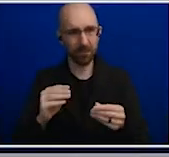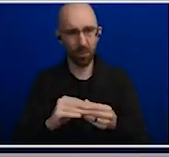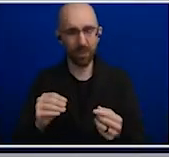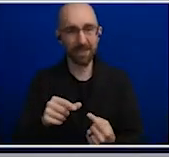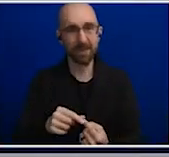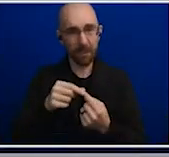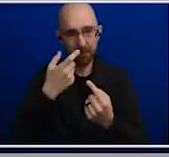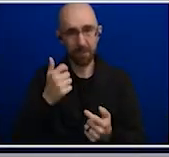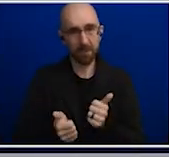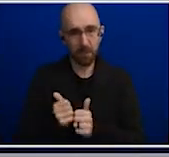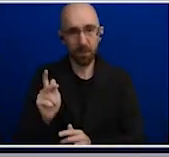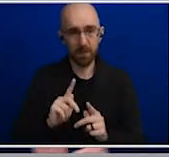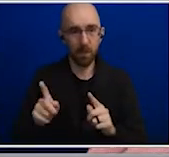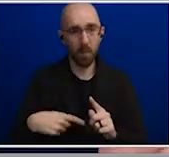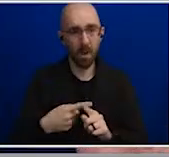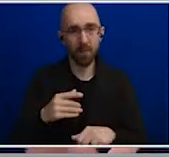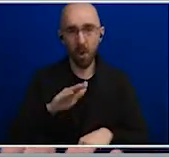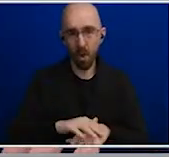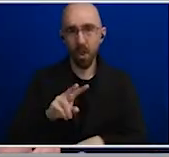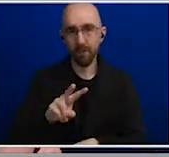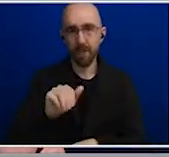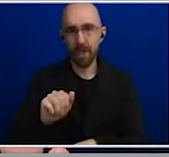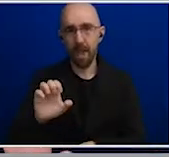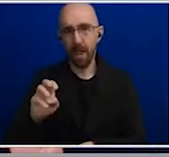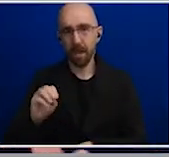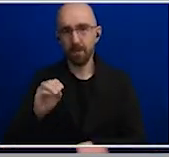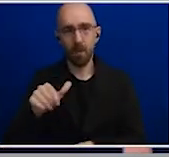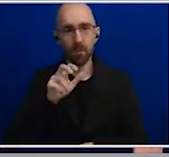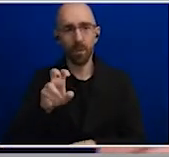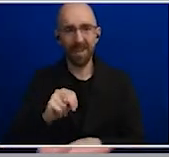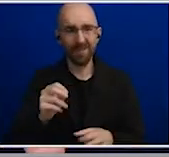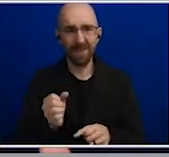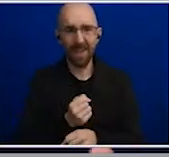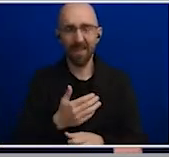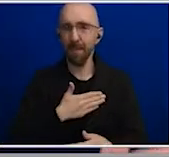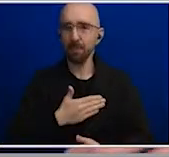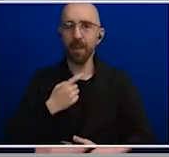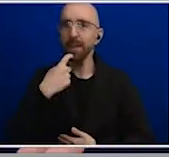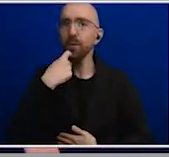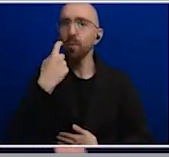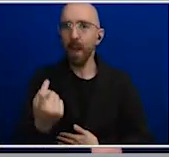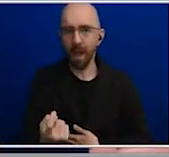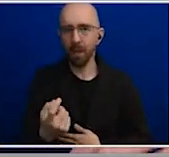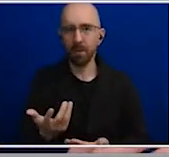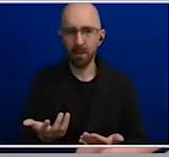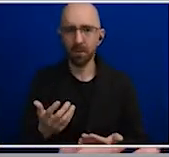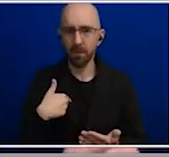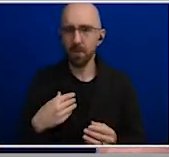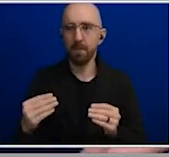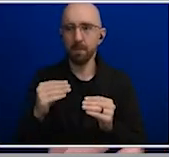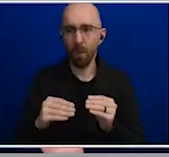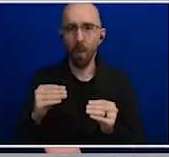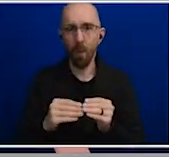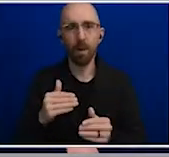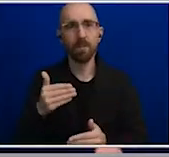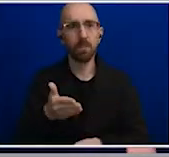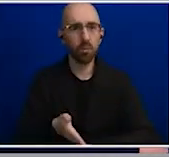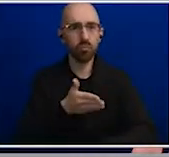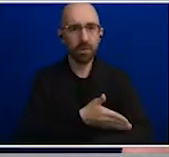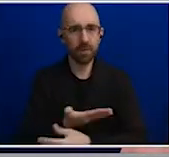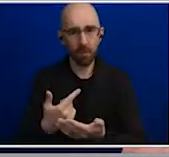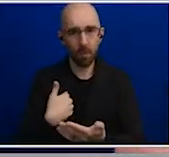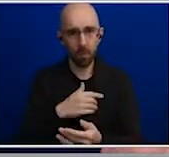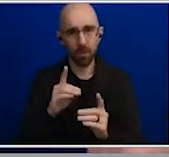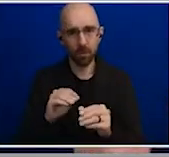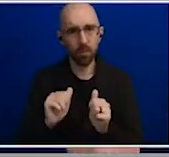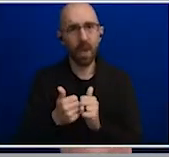once they go on VA ECMO, they don't even get the breathing tube out. Now we're getting more progressive in what we do and how we take care of people,